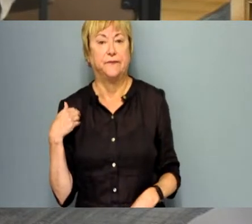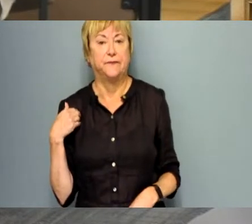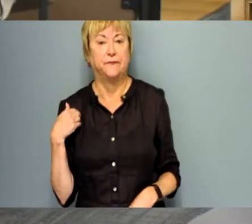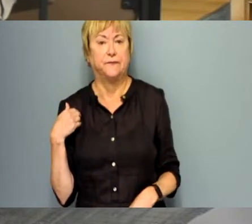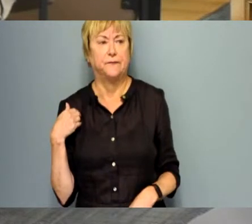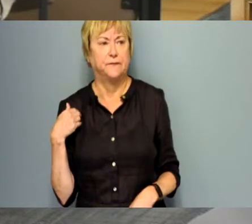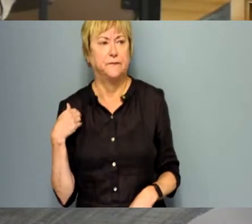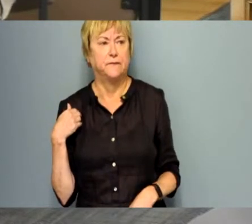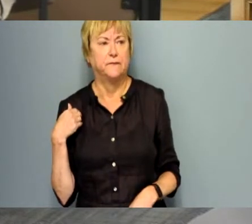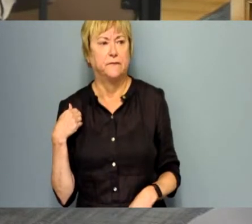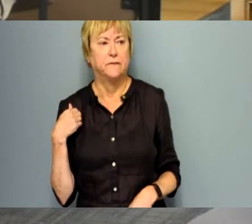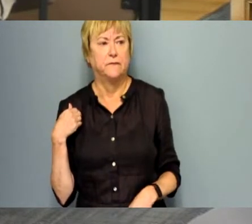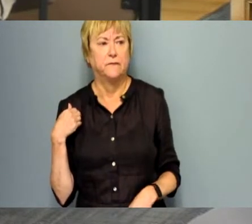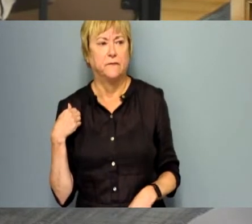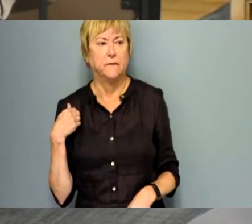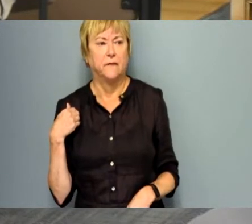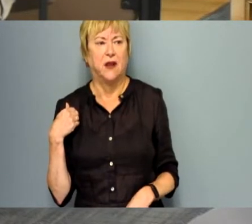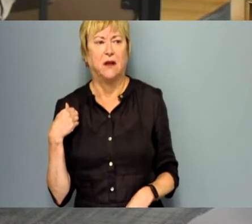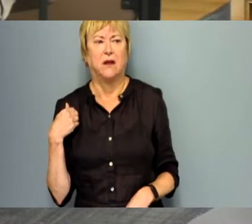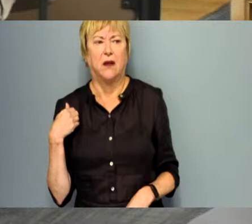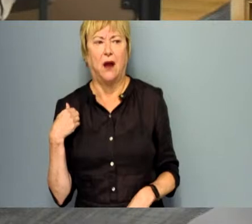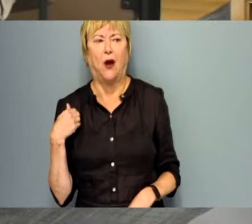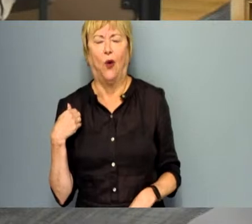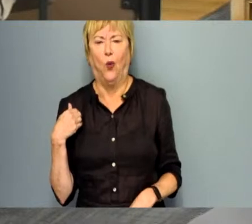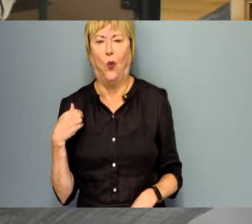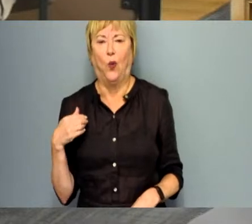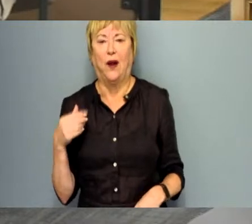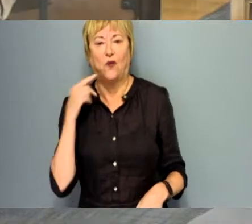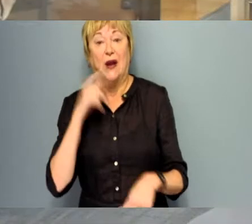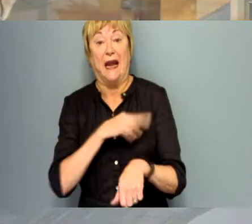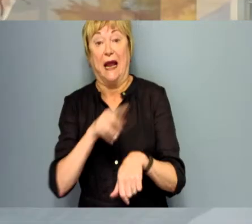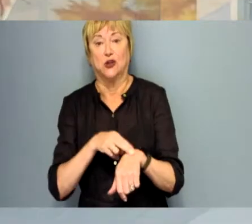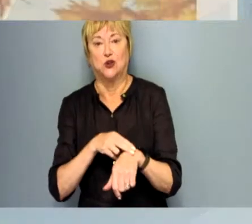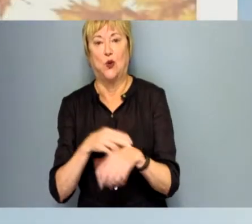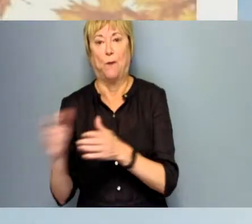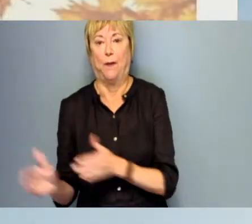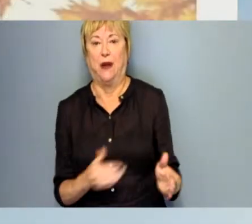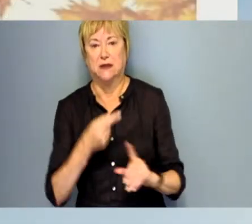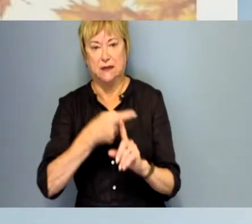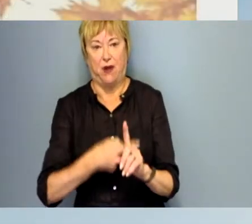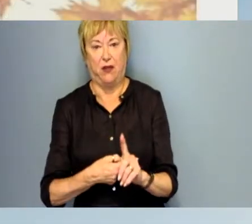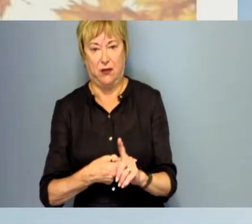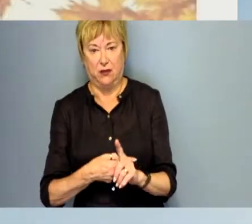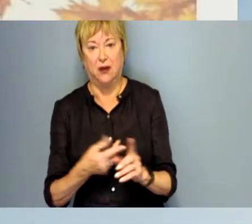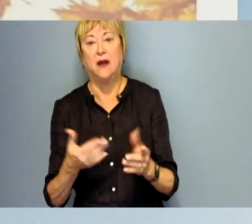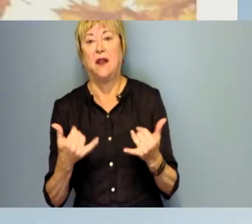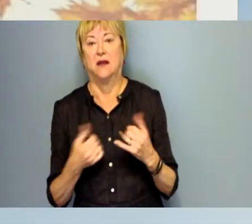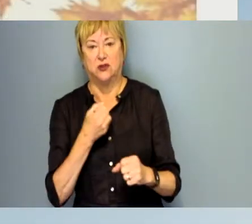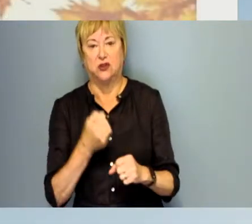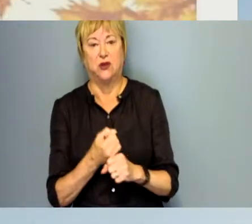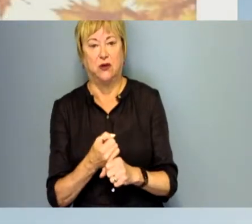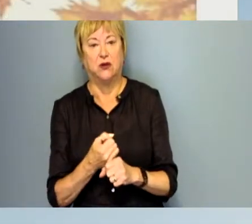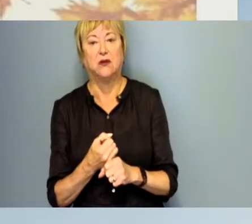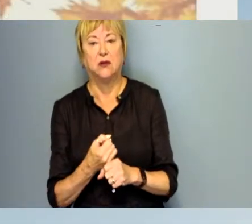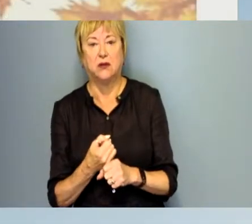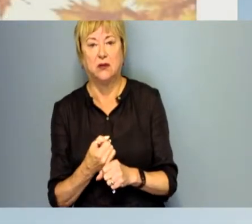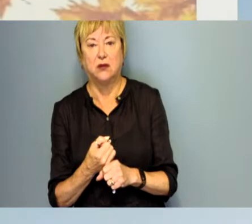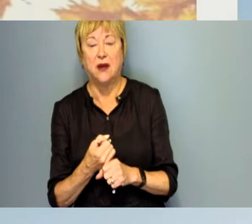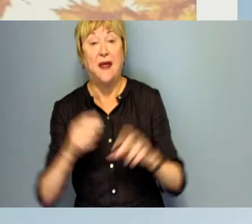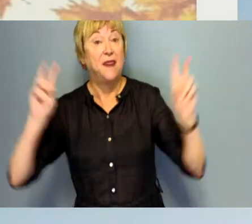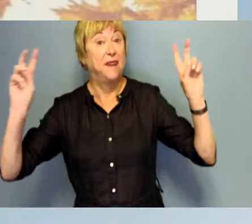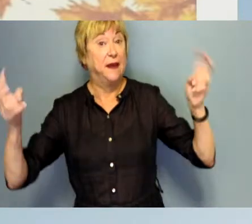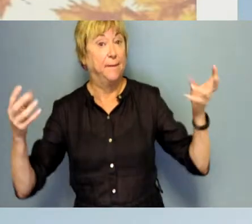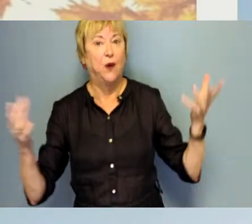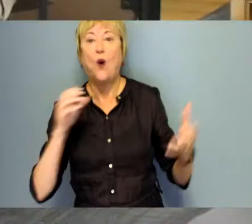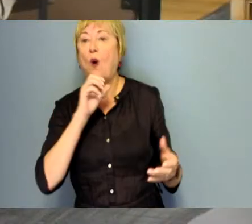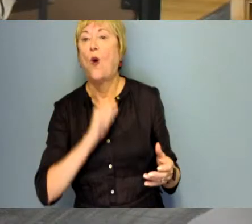So hopefully we'll be back in September for National Preparedness Month. This year's theme is Older Americans, and